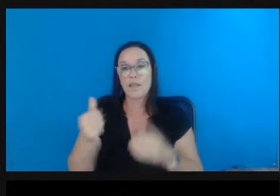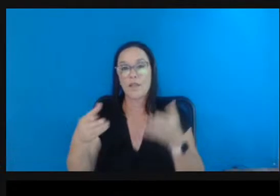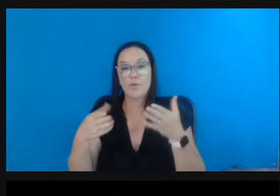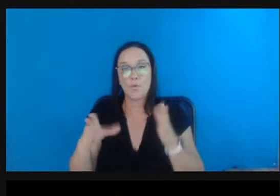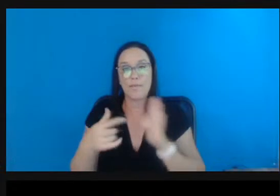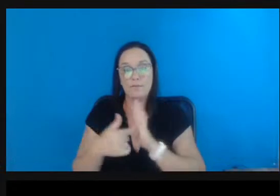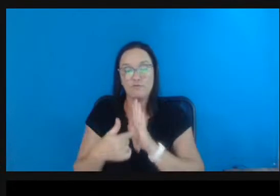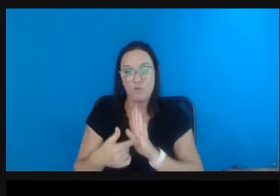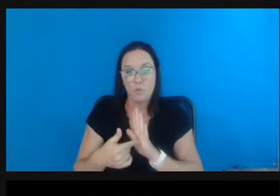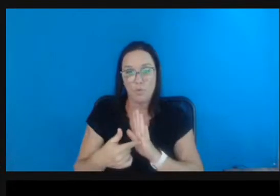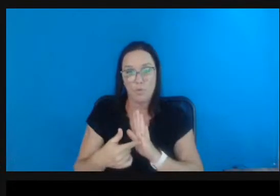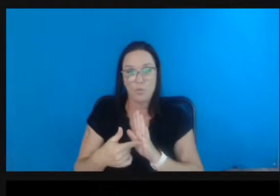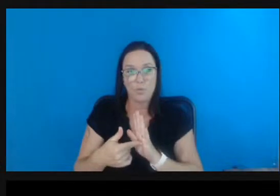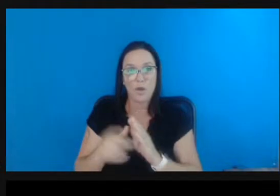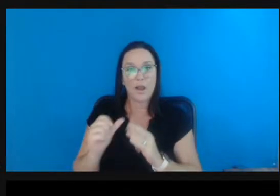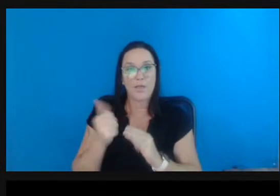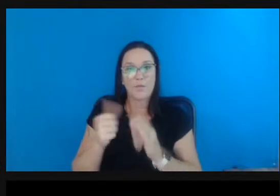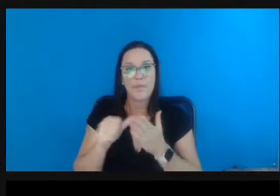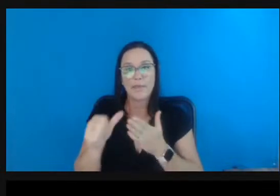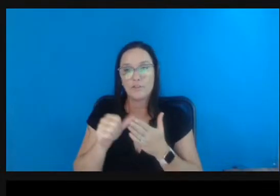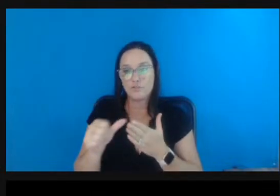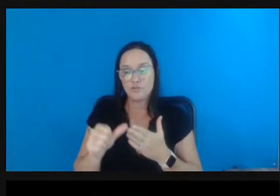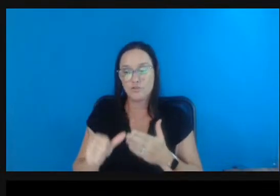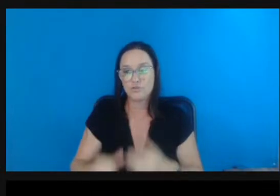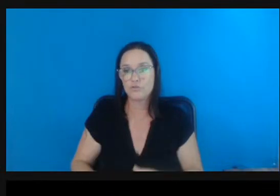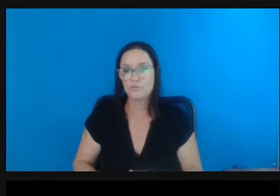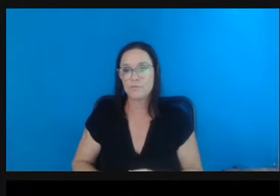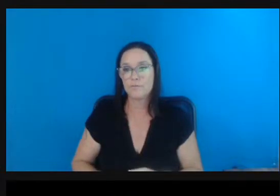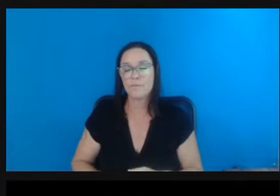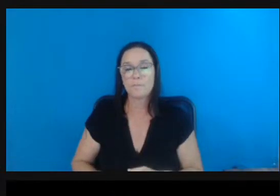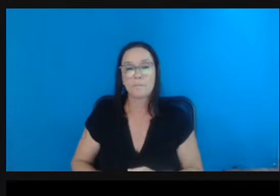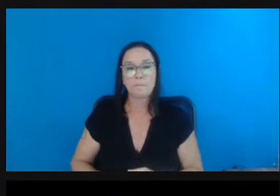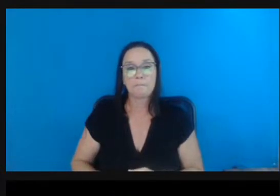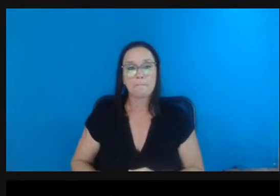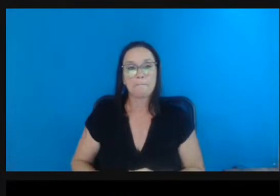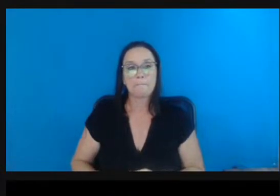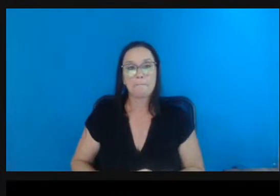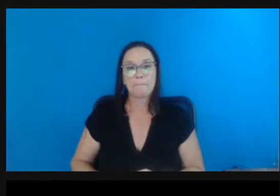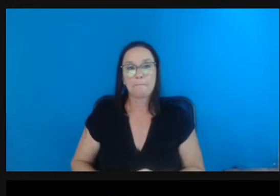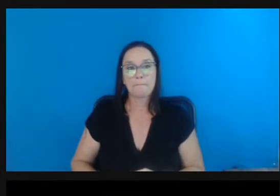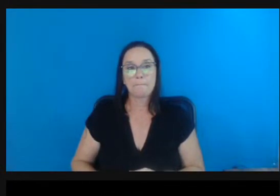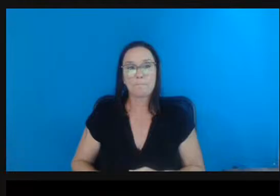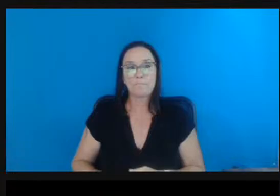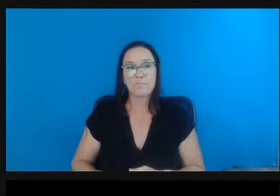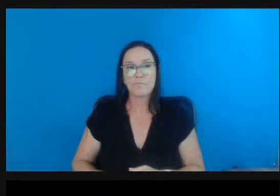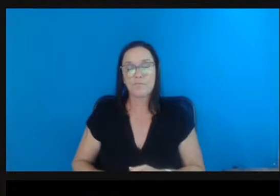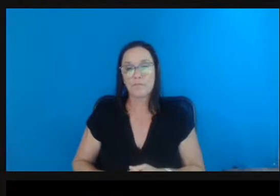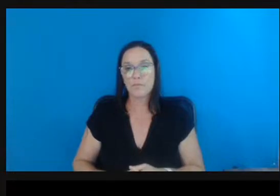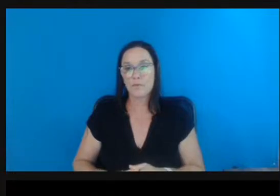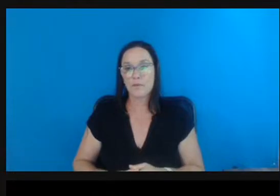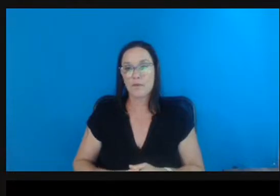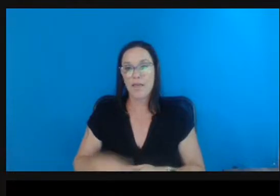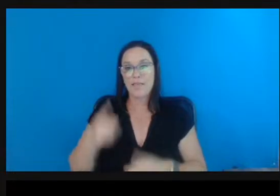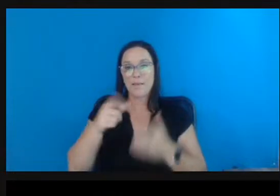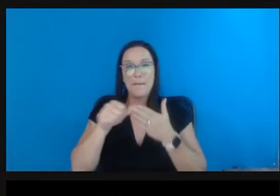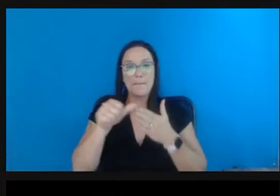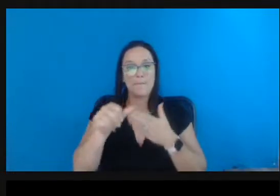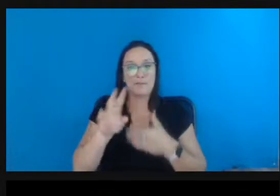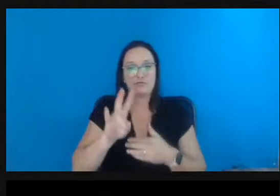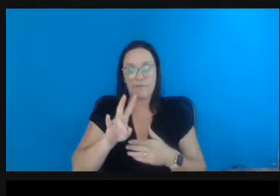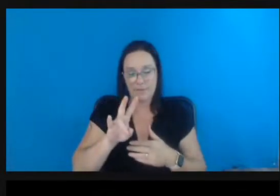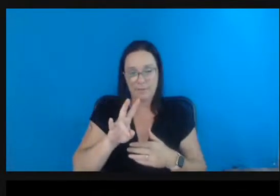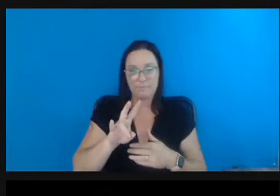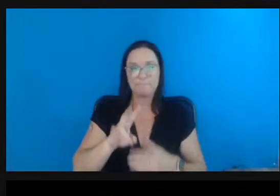on another one of these pages. So here is general observations. It looks like it's page 7 here.